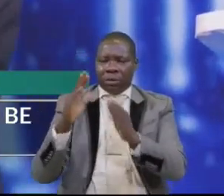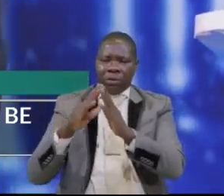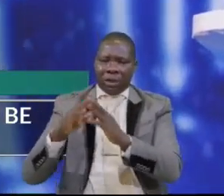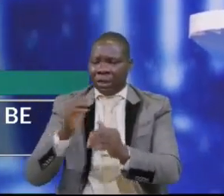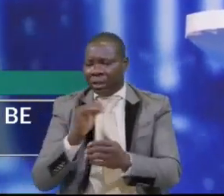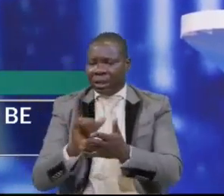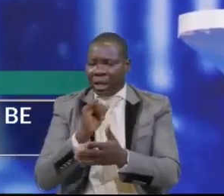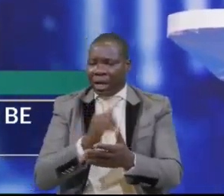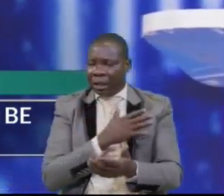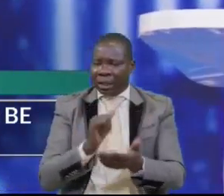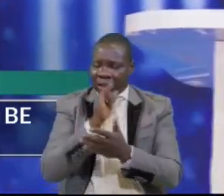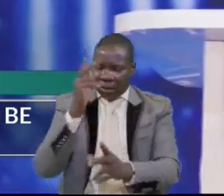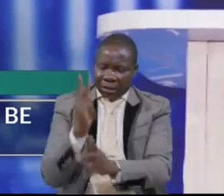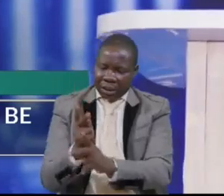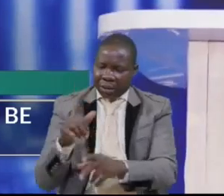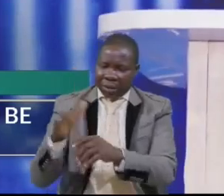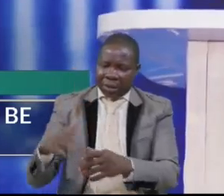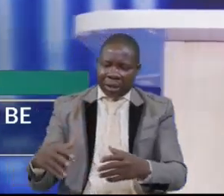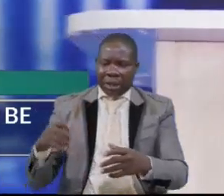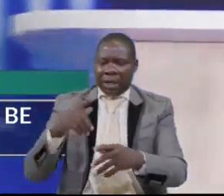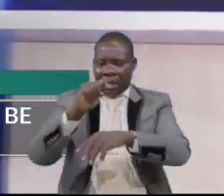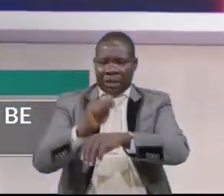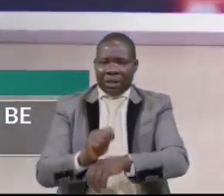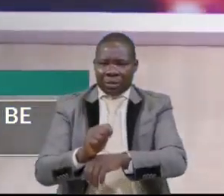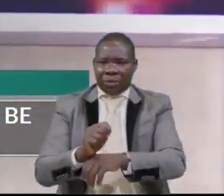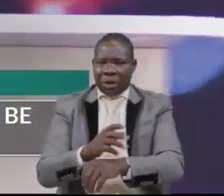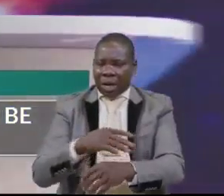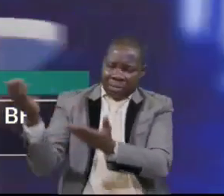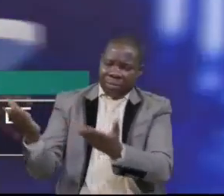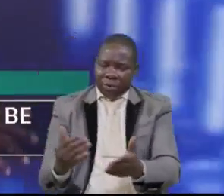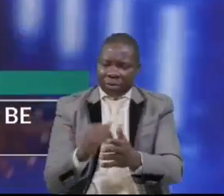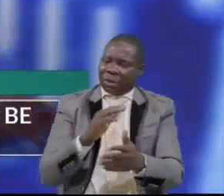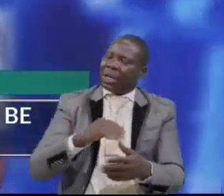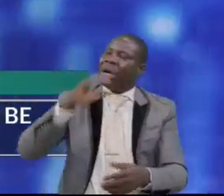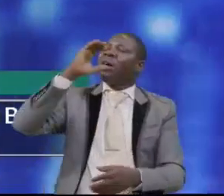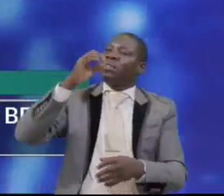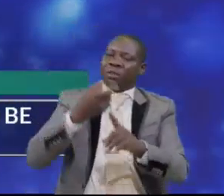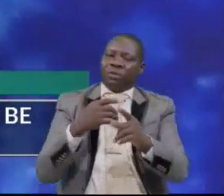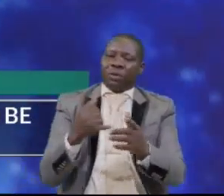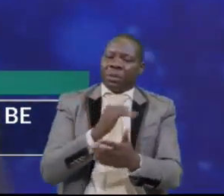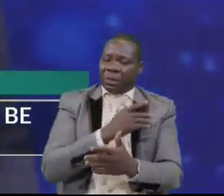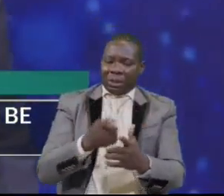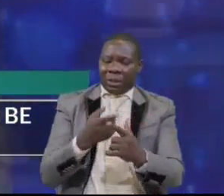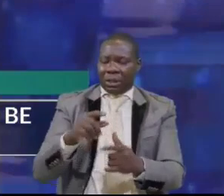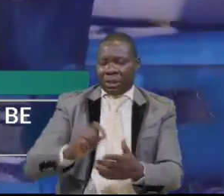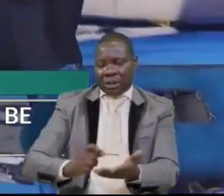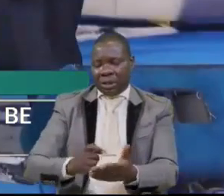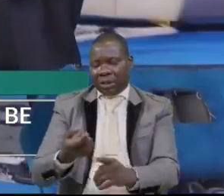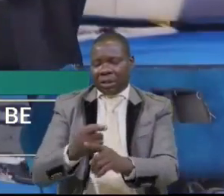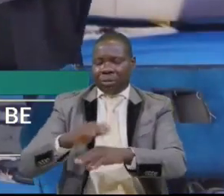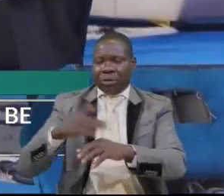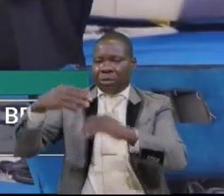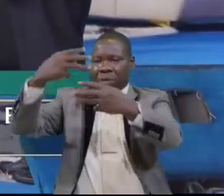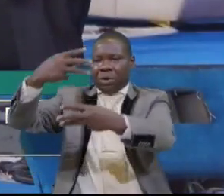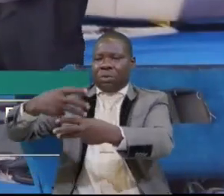their shine go bring me that and he was drinking out of that and then a writing came on the wall many